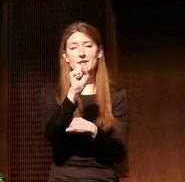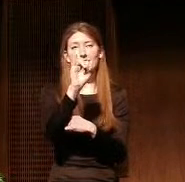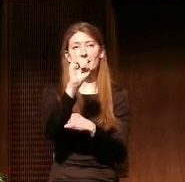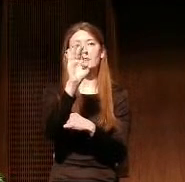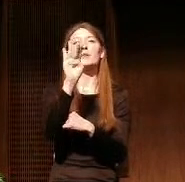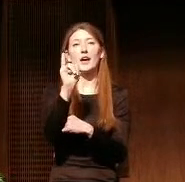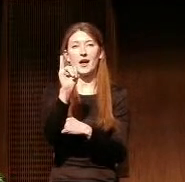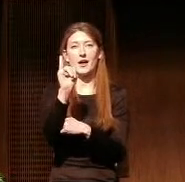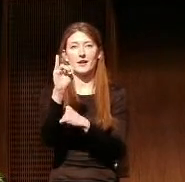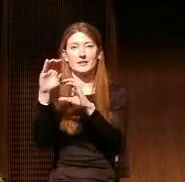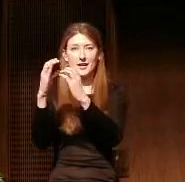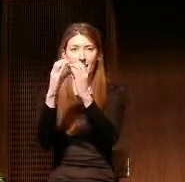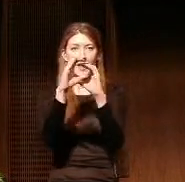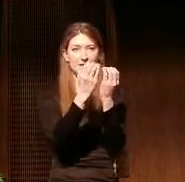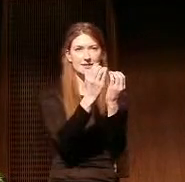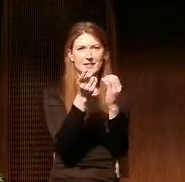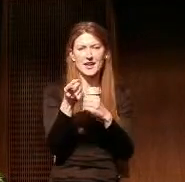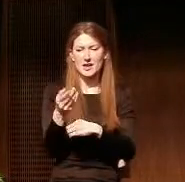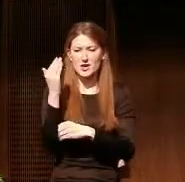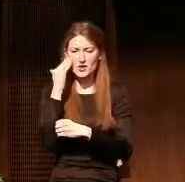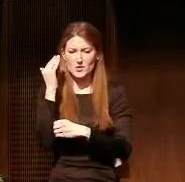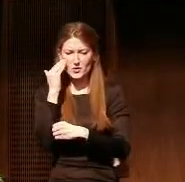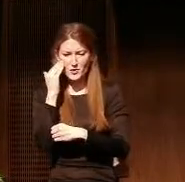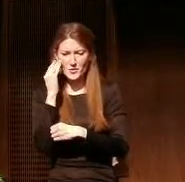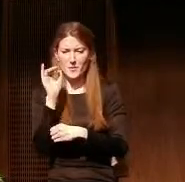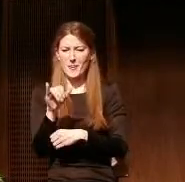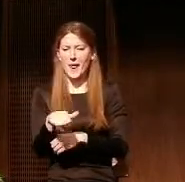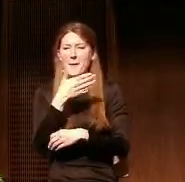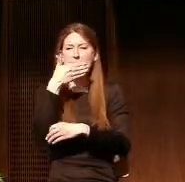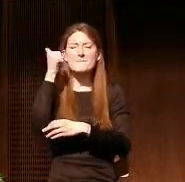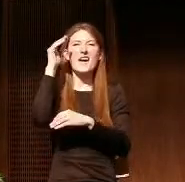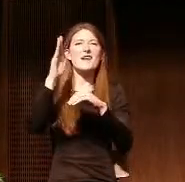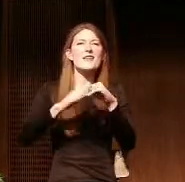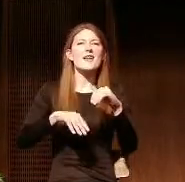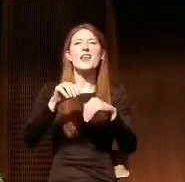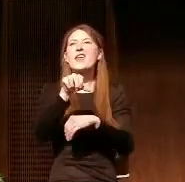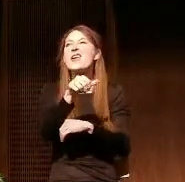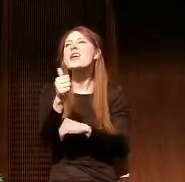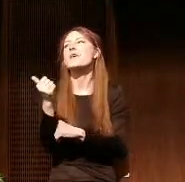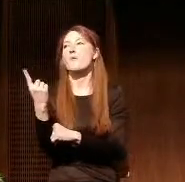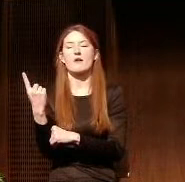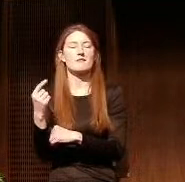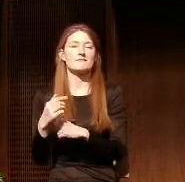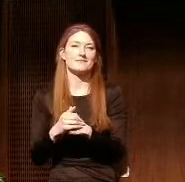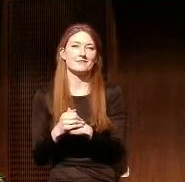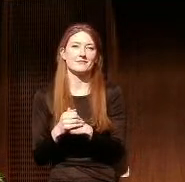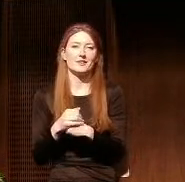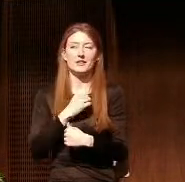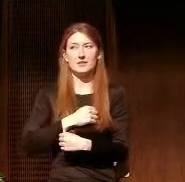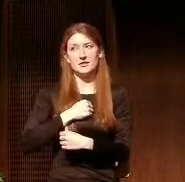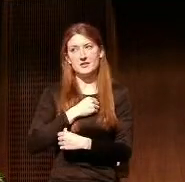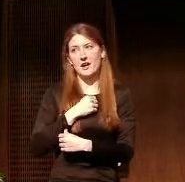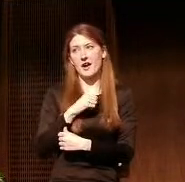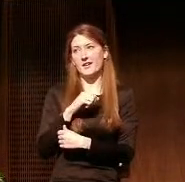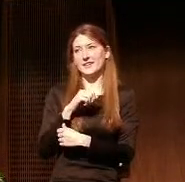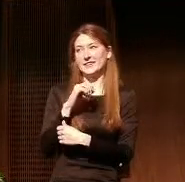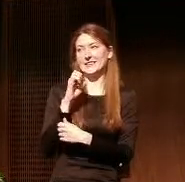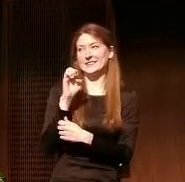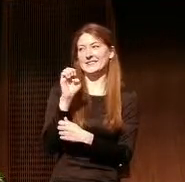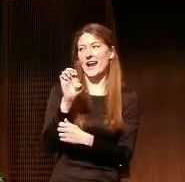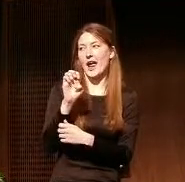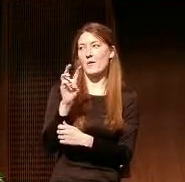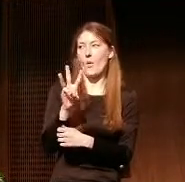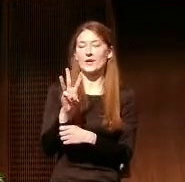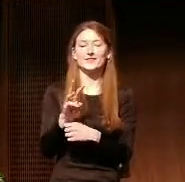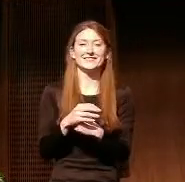Ed Wharton. Philip Abazide said he